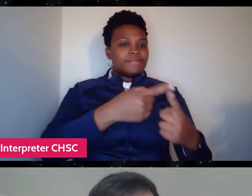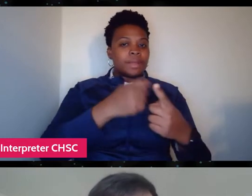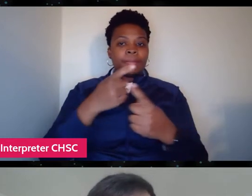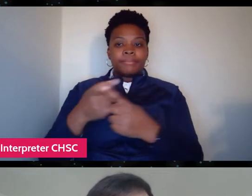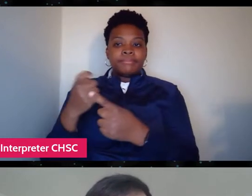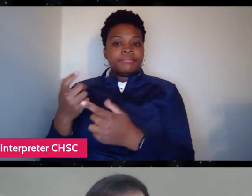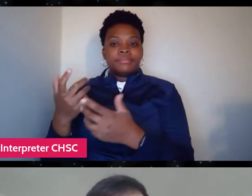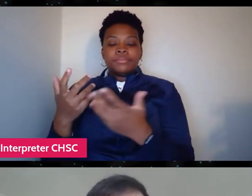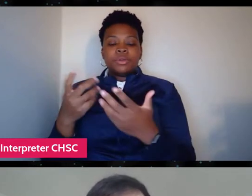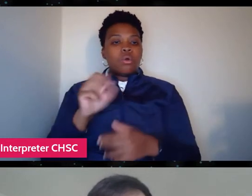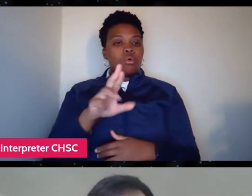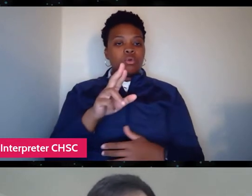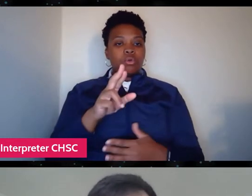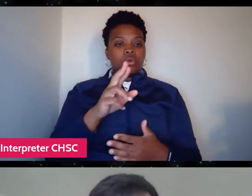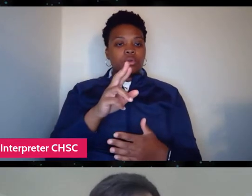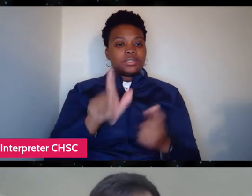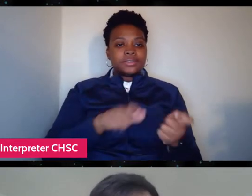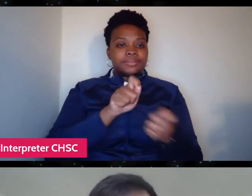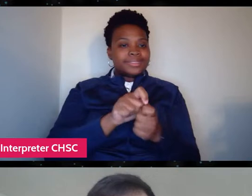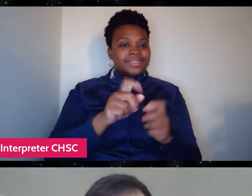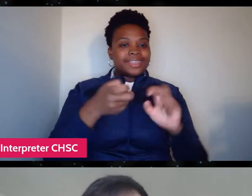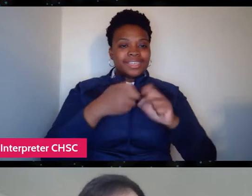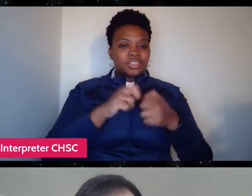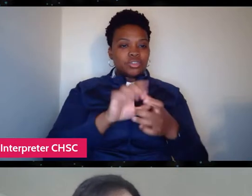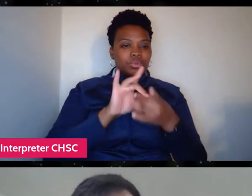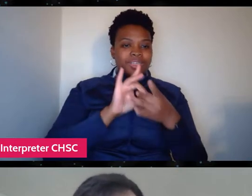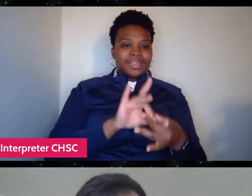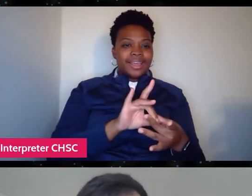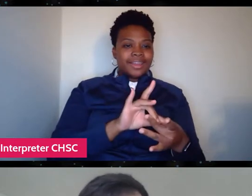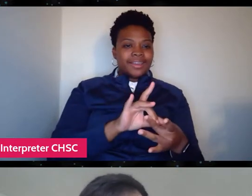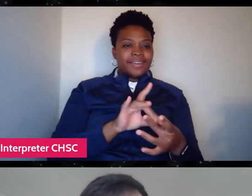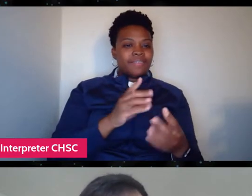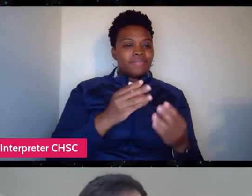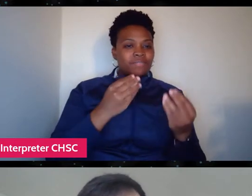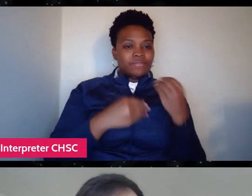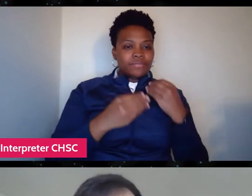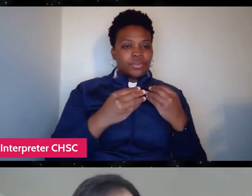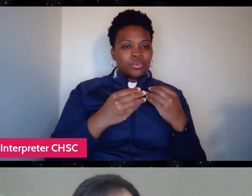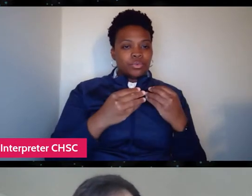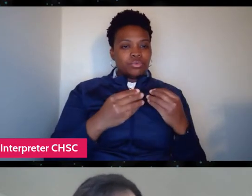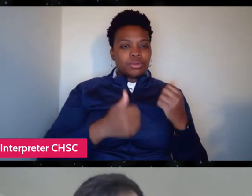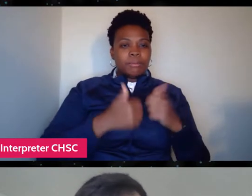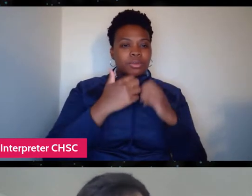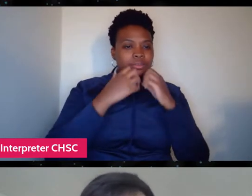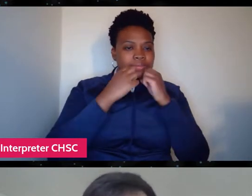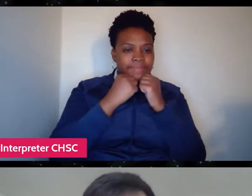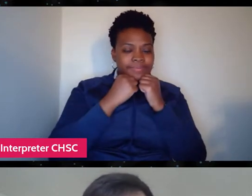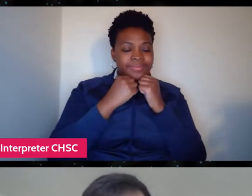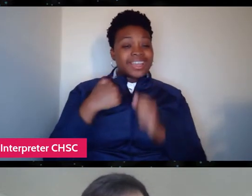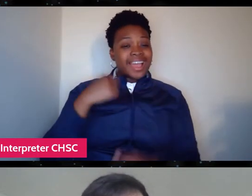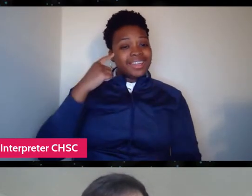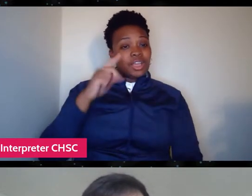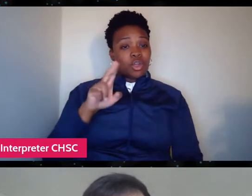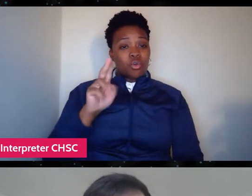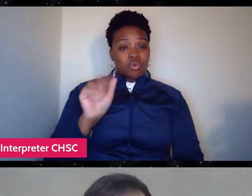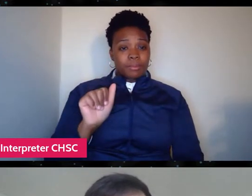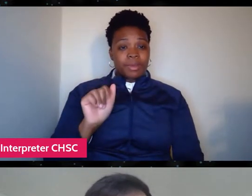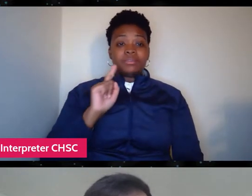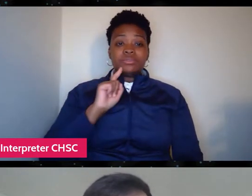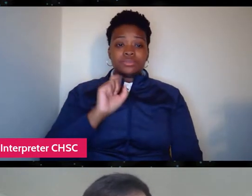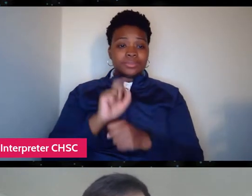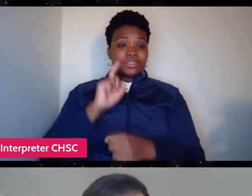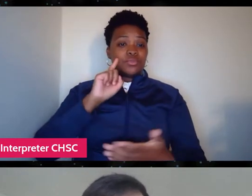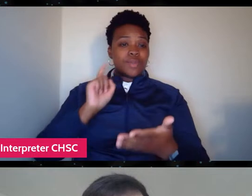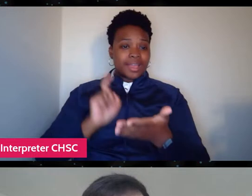or, you know, what particular issue related to food they are most passionate about? And I think Uma really recognizes that